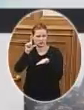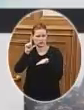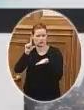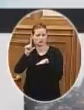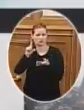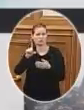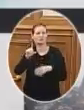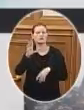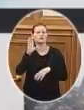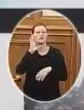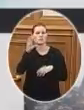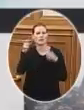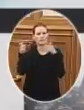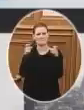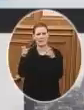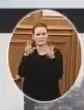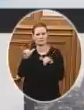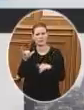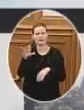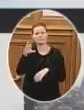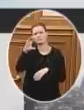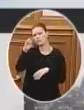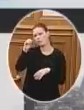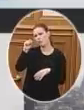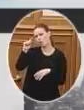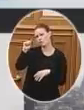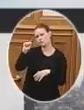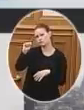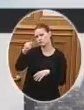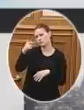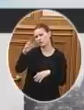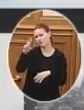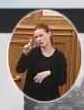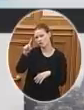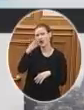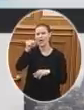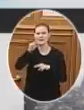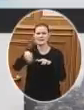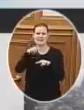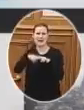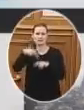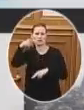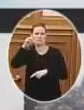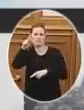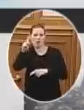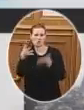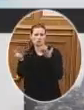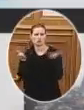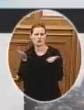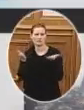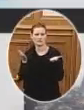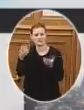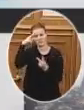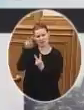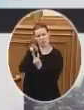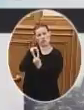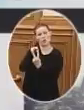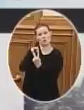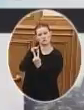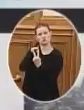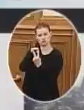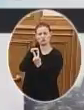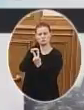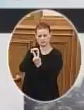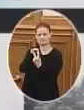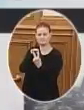co-managed by the U.S. Coast Guard and the National Park Service, because they have the responsibility as national entities to make sure they